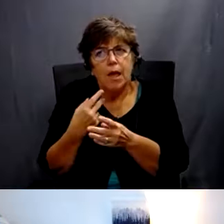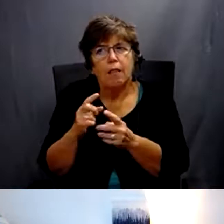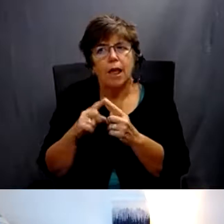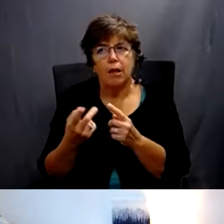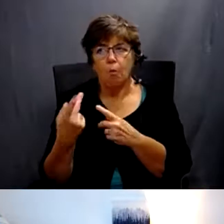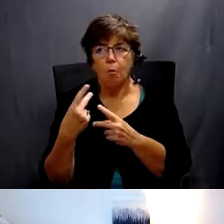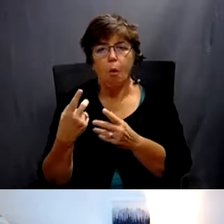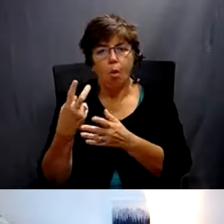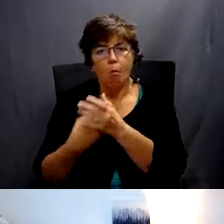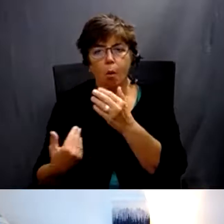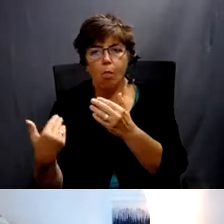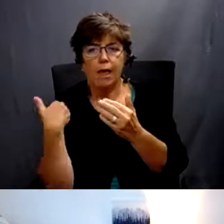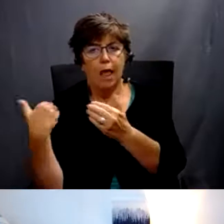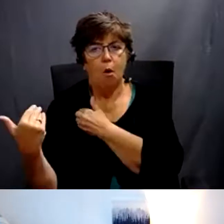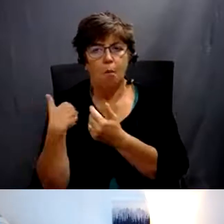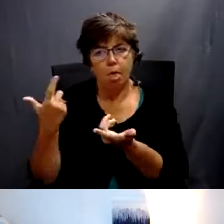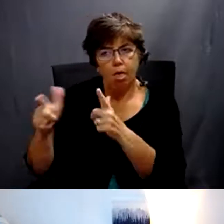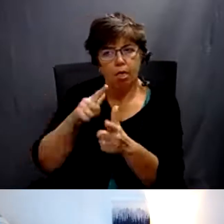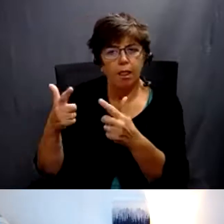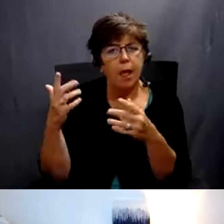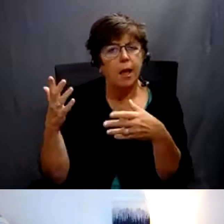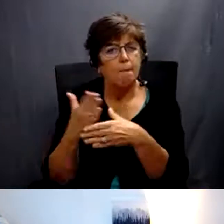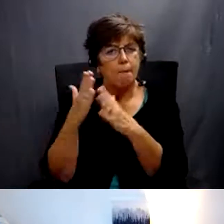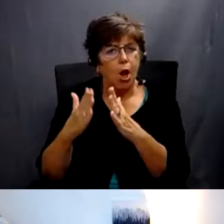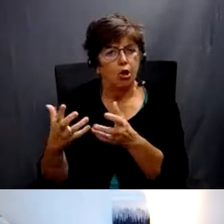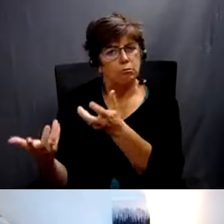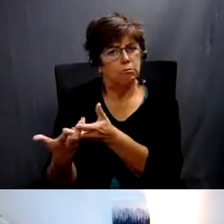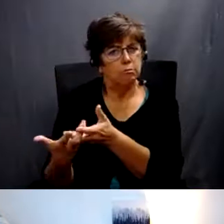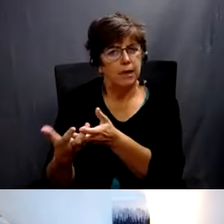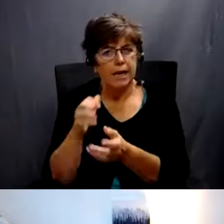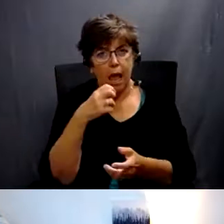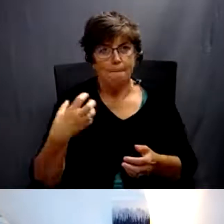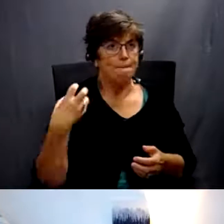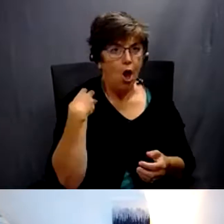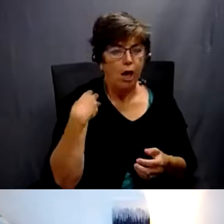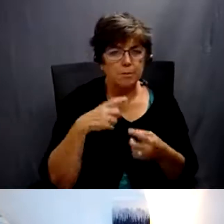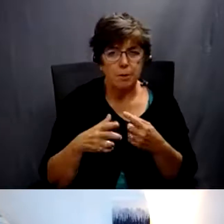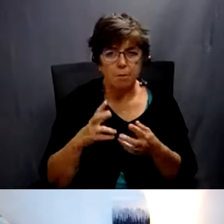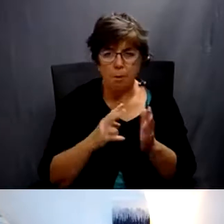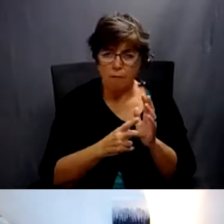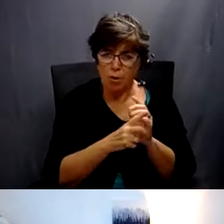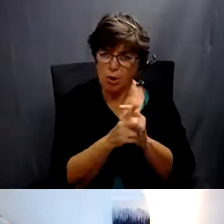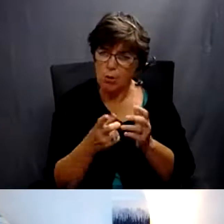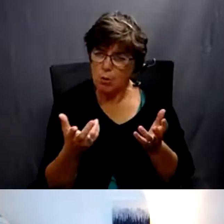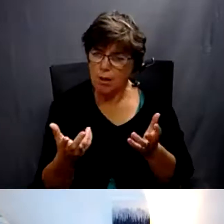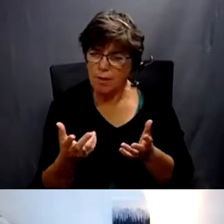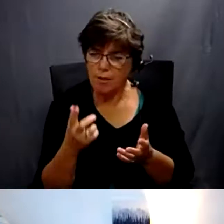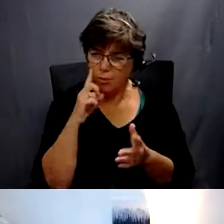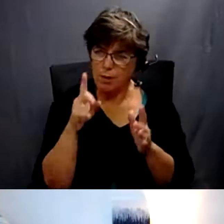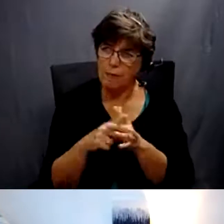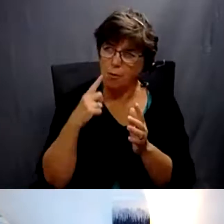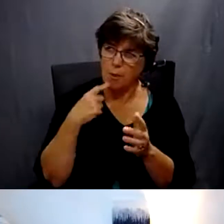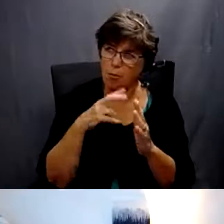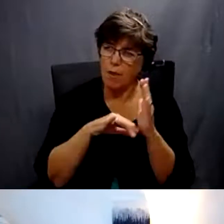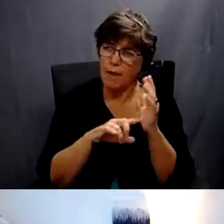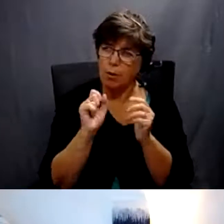rather than like a boss kind of relationship, right? I'm wondering what that means for you though. Like that's what came up for me when I read that,